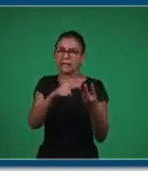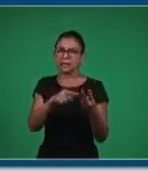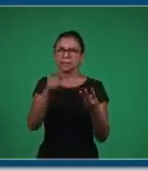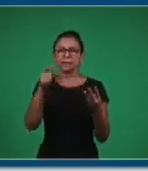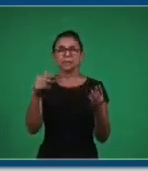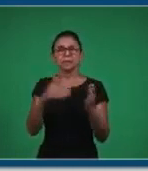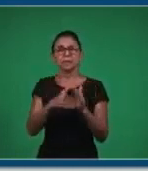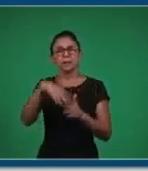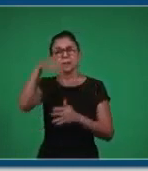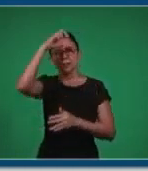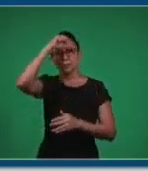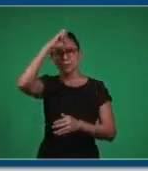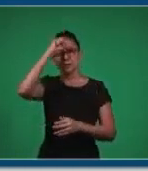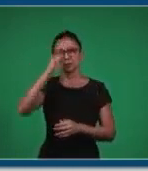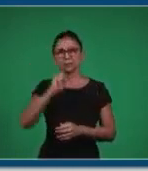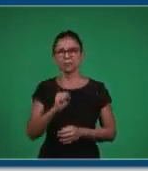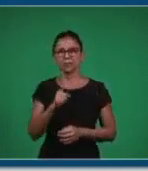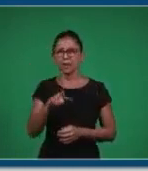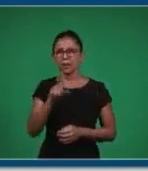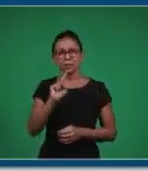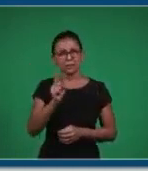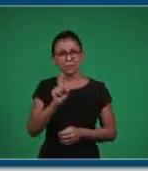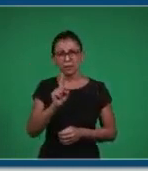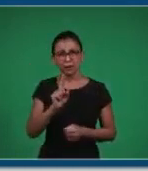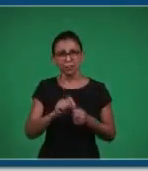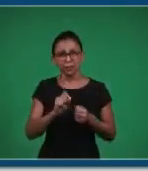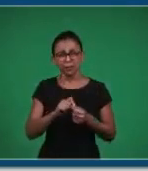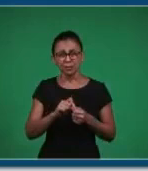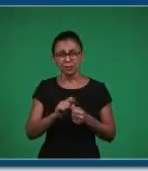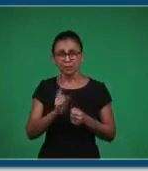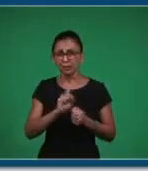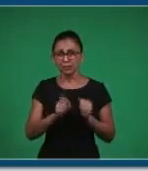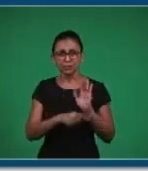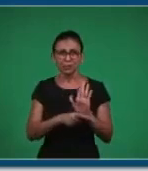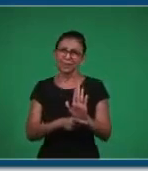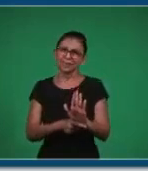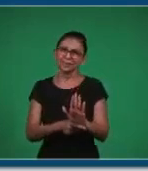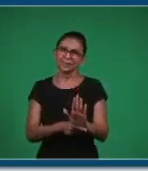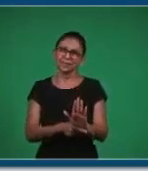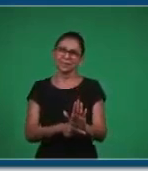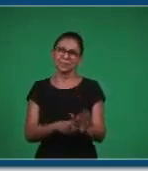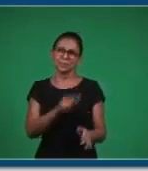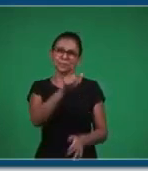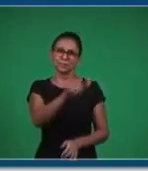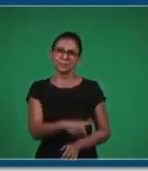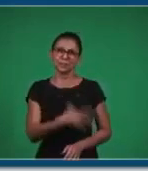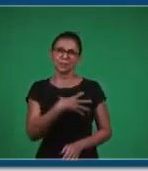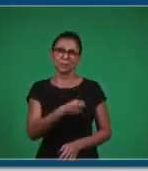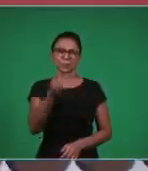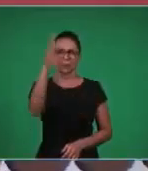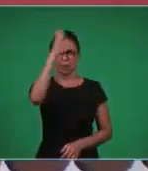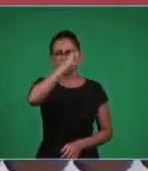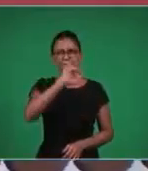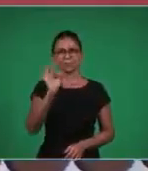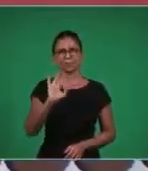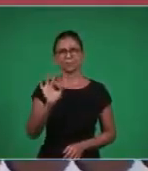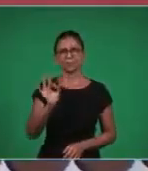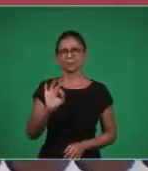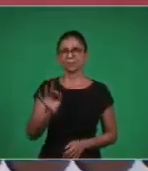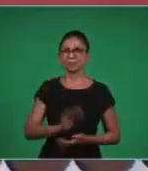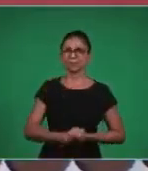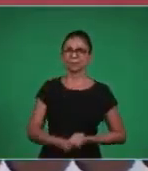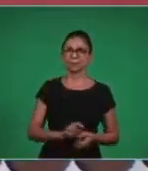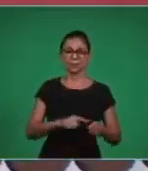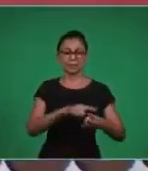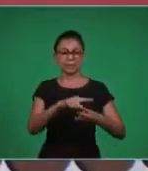one homework and two or three until they learn? If you have not done, they will never learn, because executive functions, they